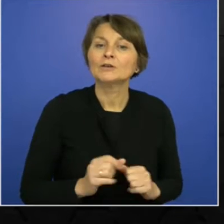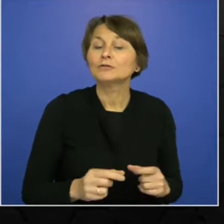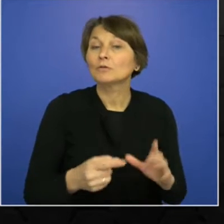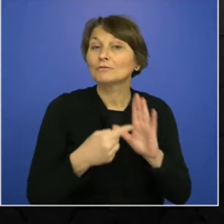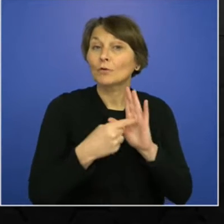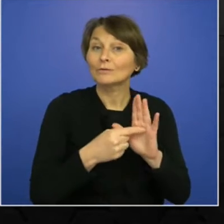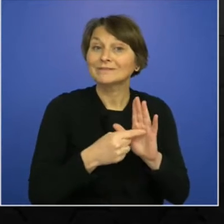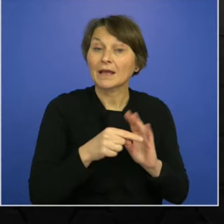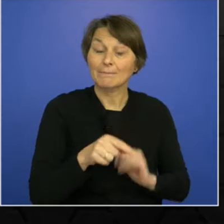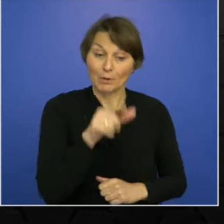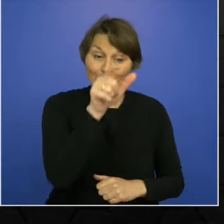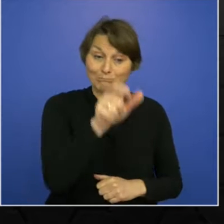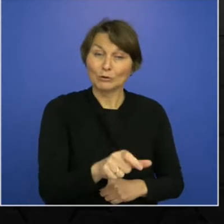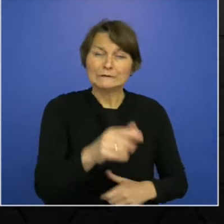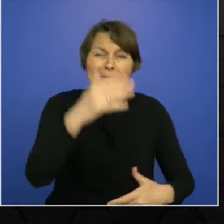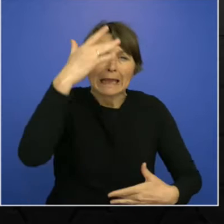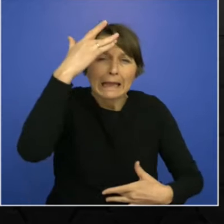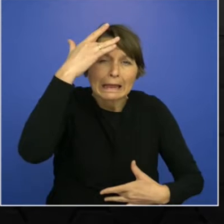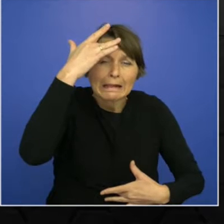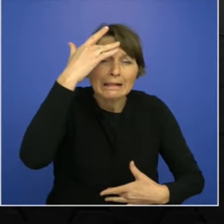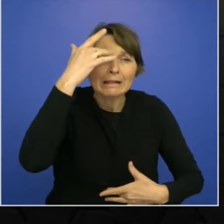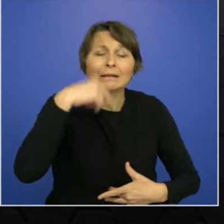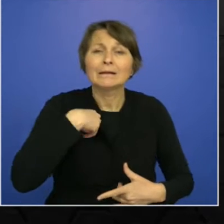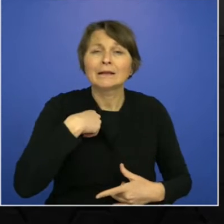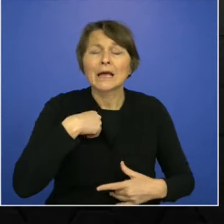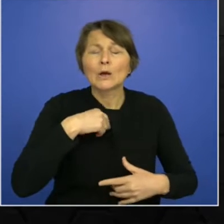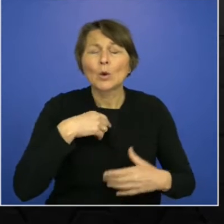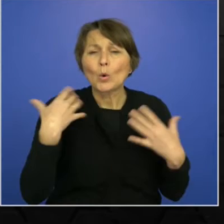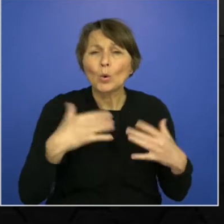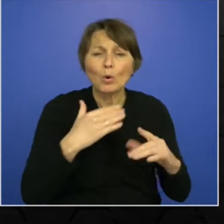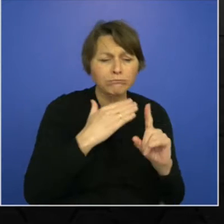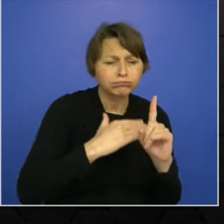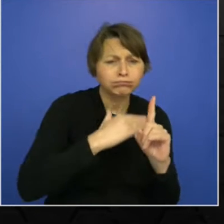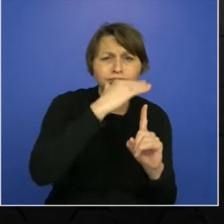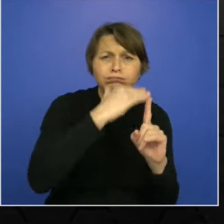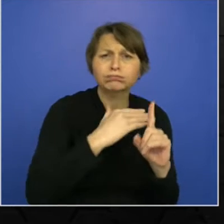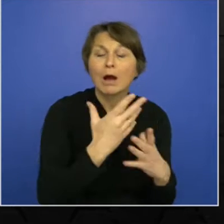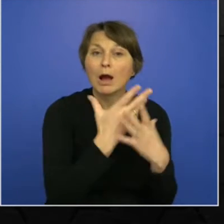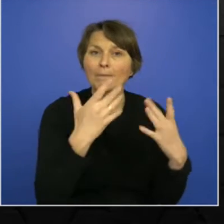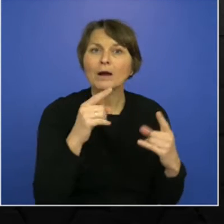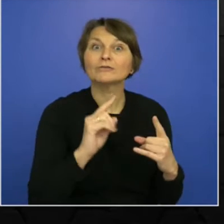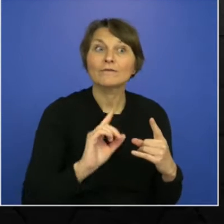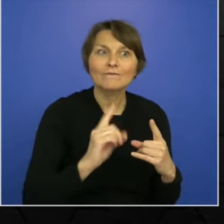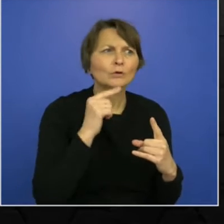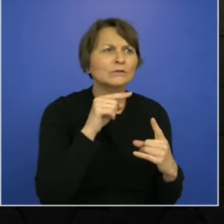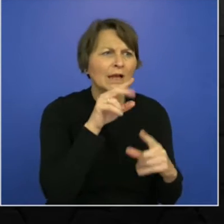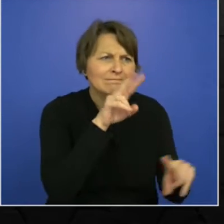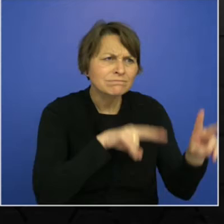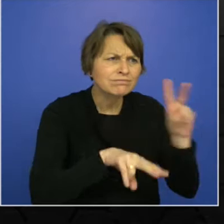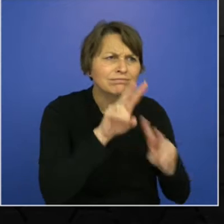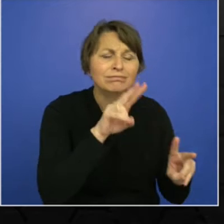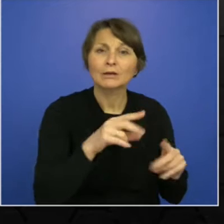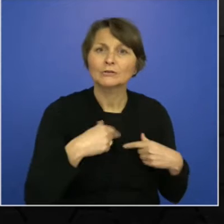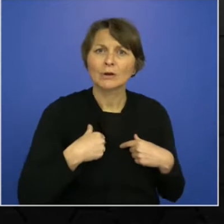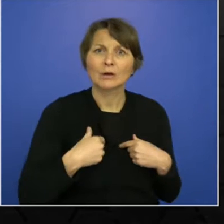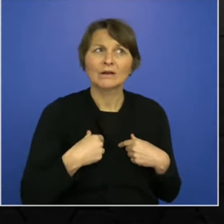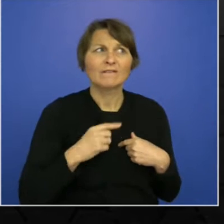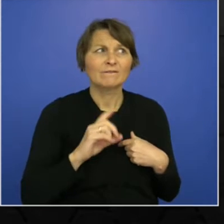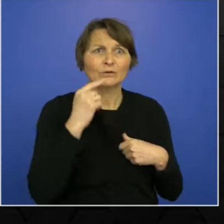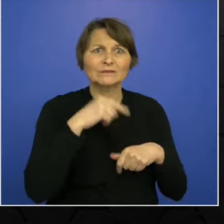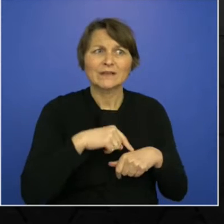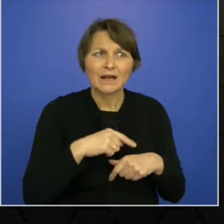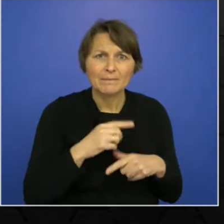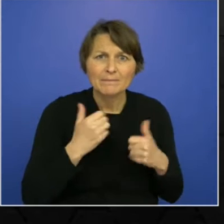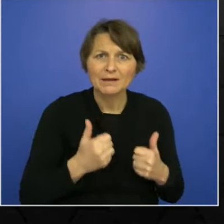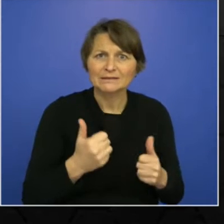you don't have to start from scratch. You have some things already built in there for you, and that's why I think that this service is a great